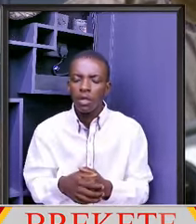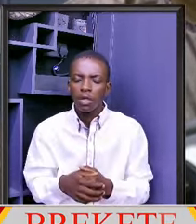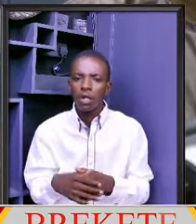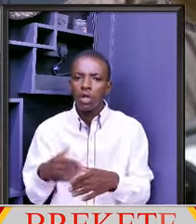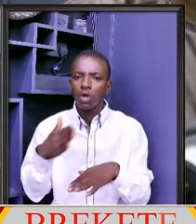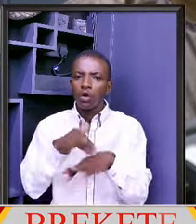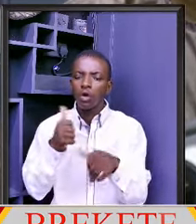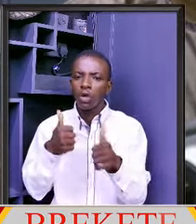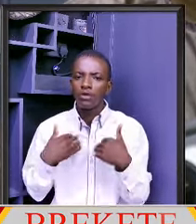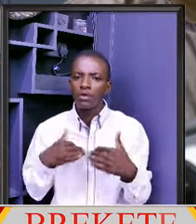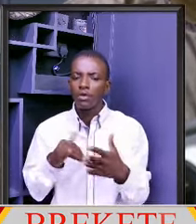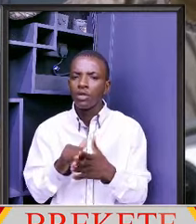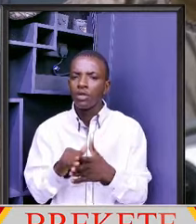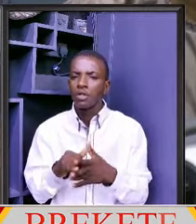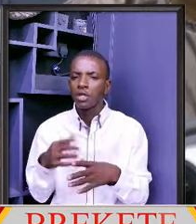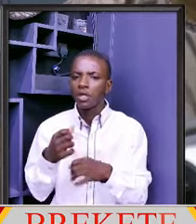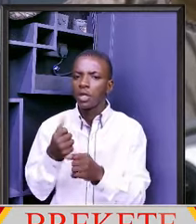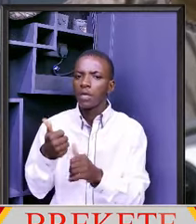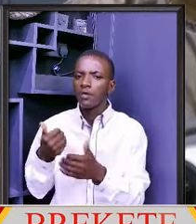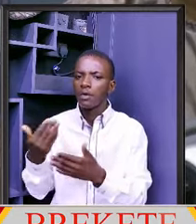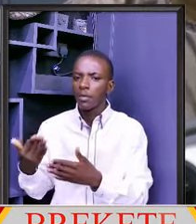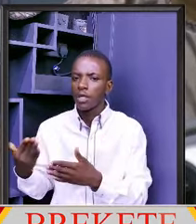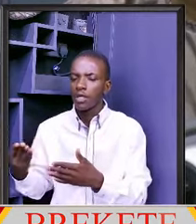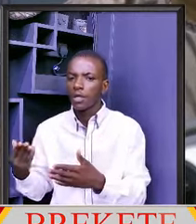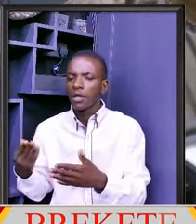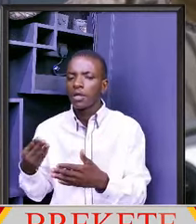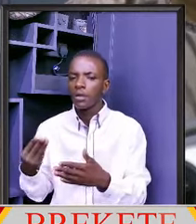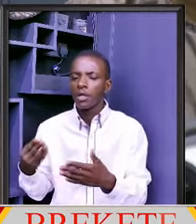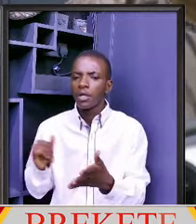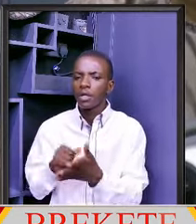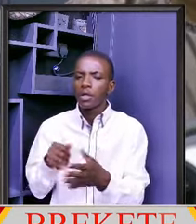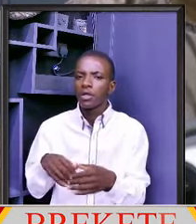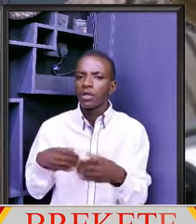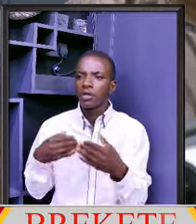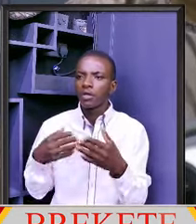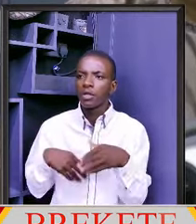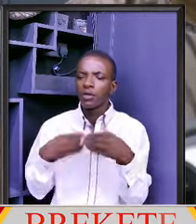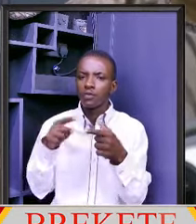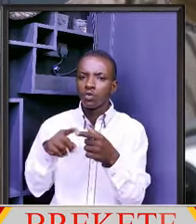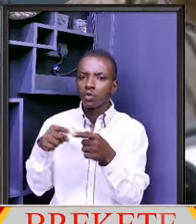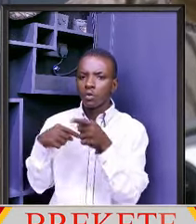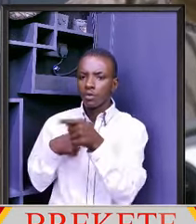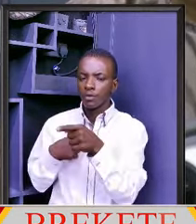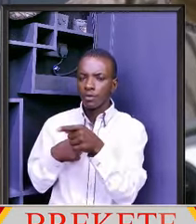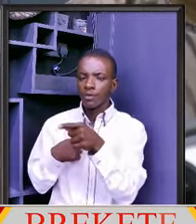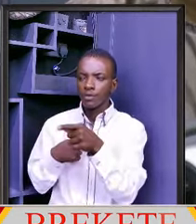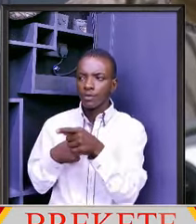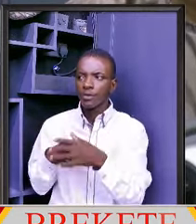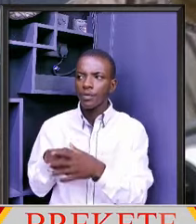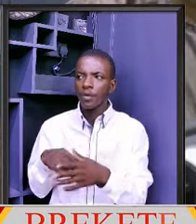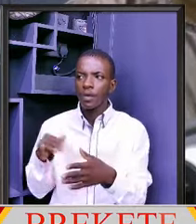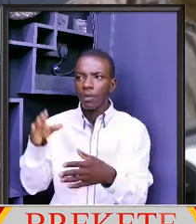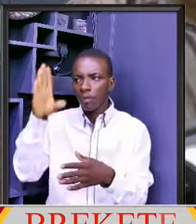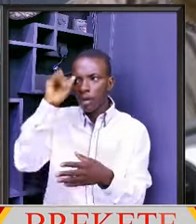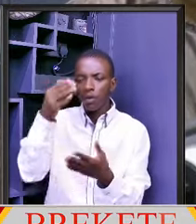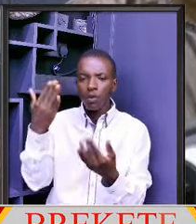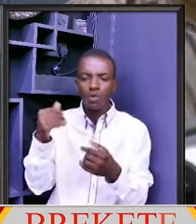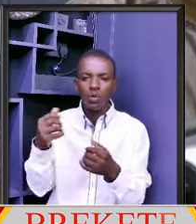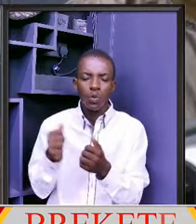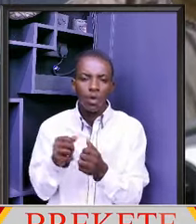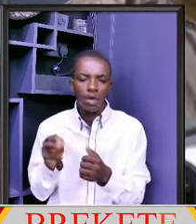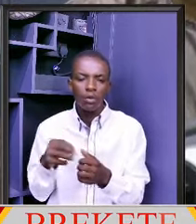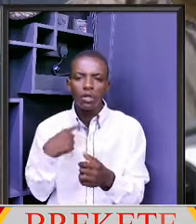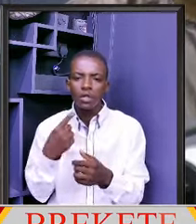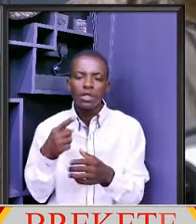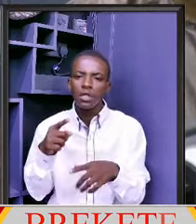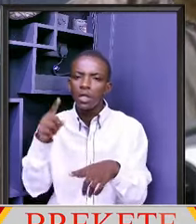called everybody and said, he collected every material they printed for that meeting and gave to me. This man was with them. And I